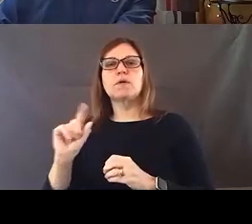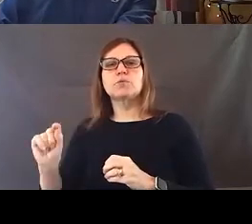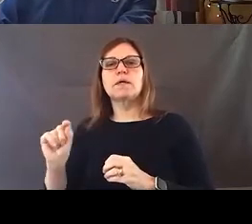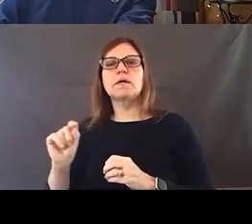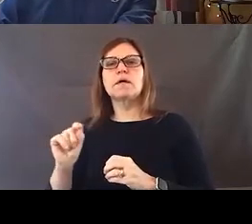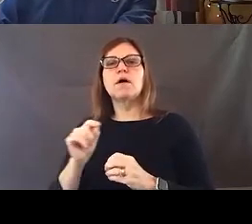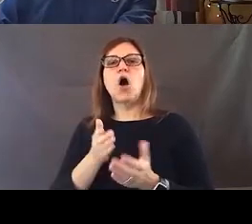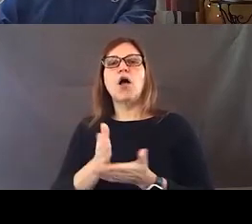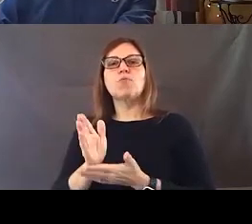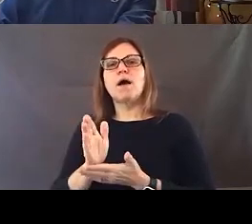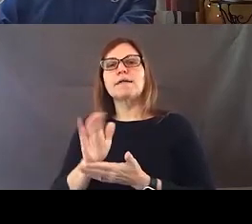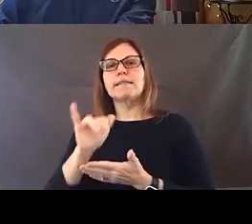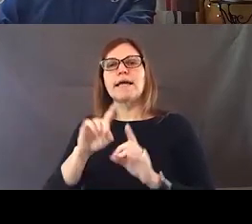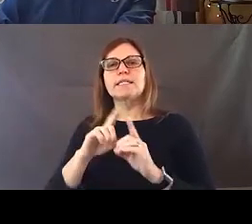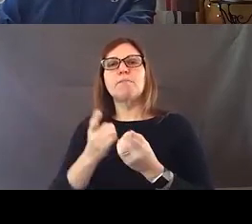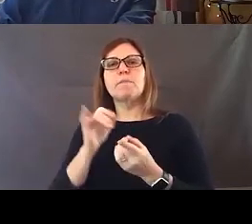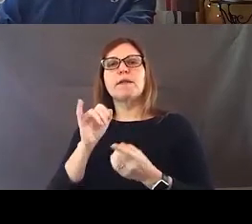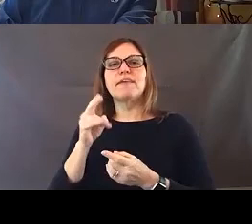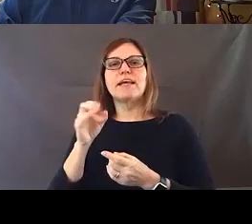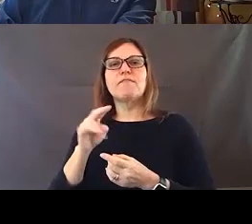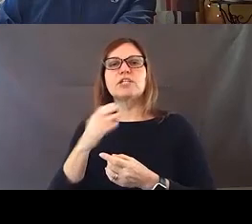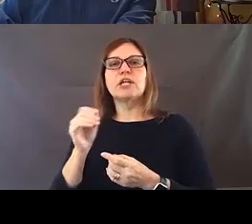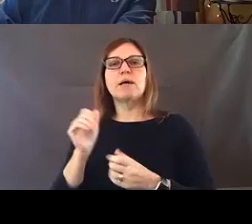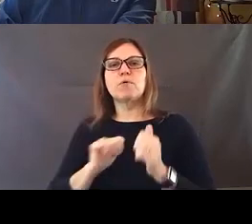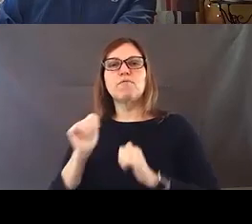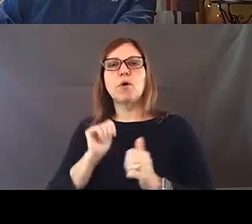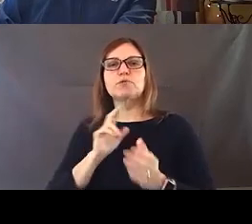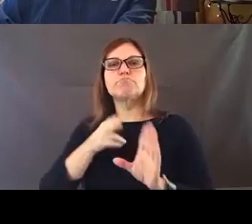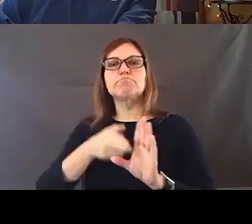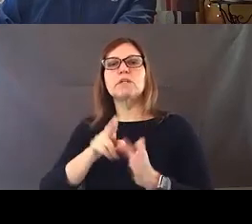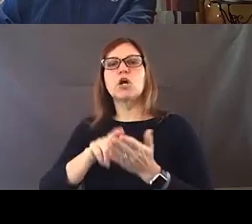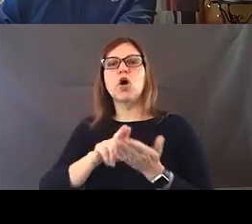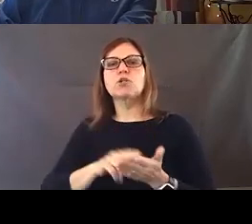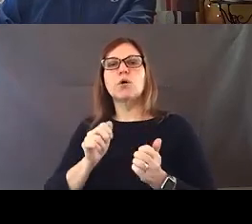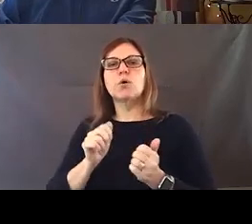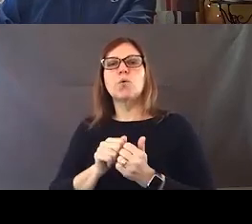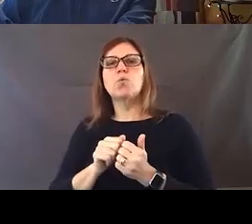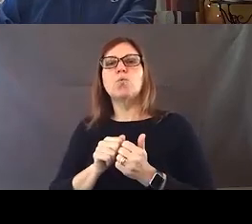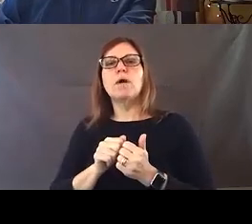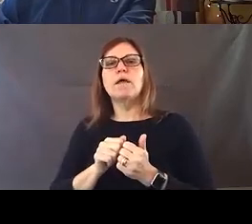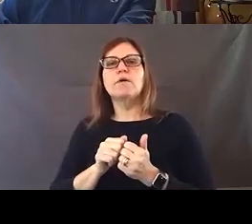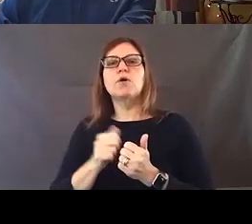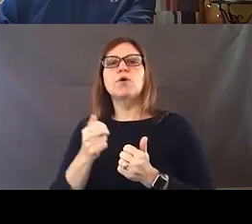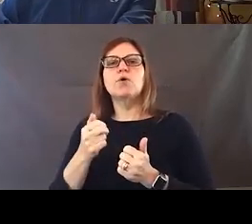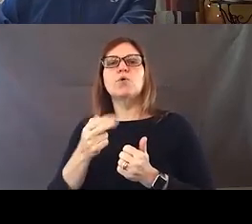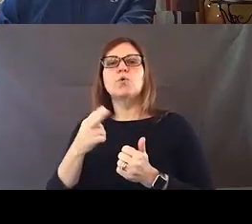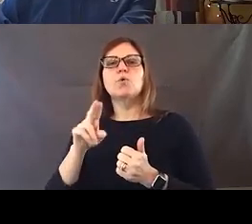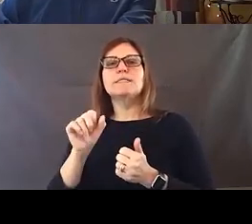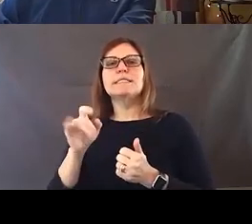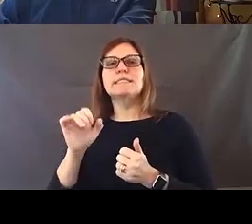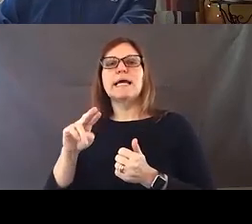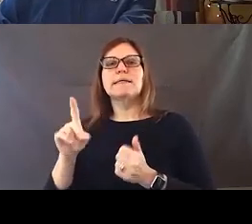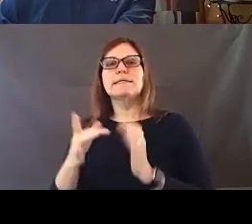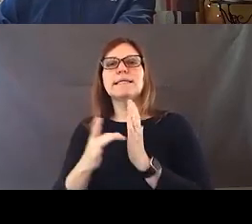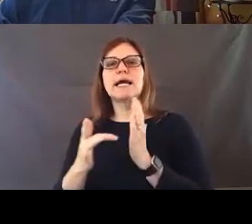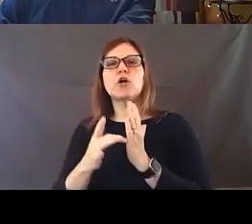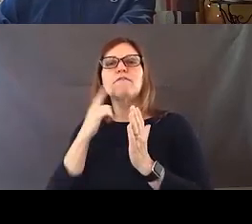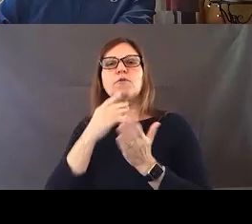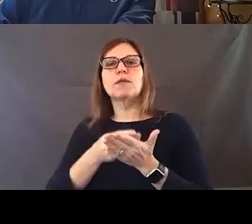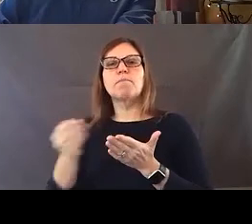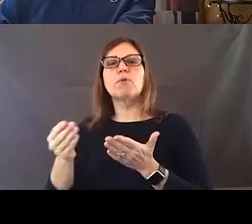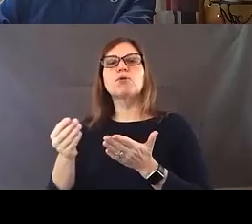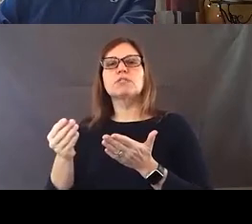of Innovation and Performance to enter into a contract with QSIN Technologies, Inc. for the purchase of constituent